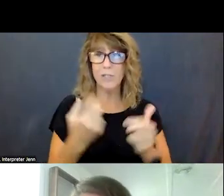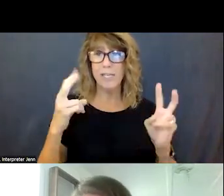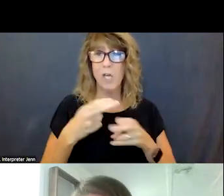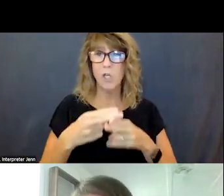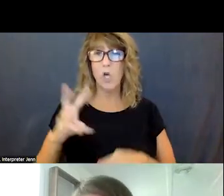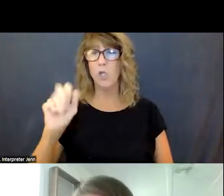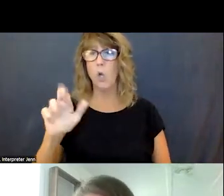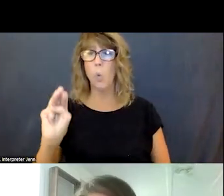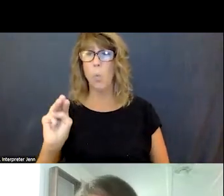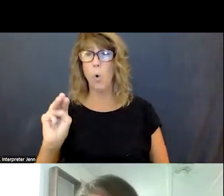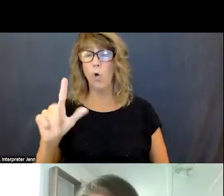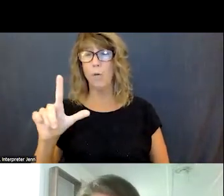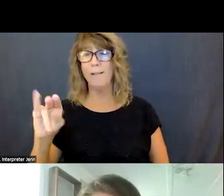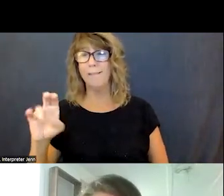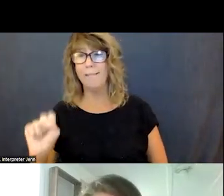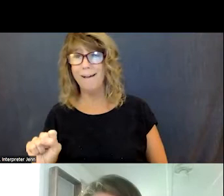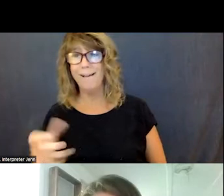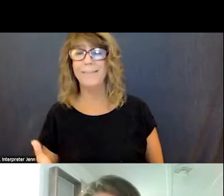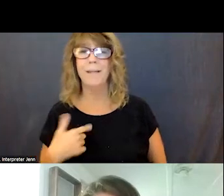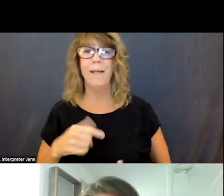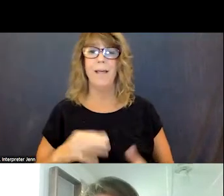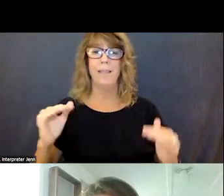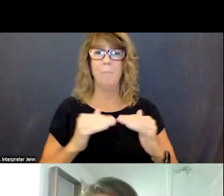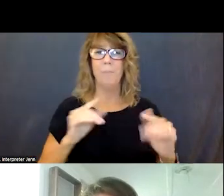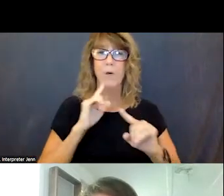peer run warm lines, the peer answered warm lines.